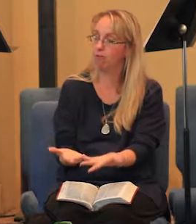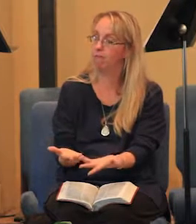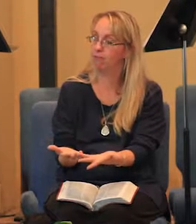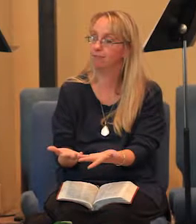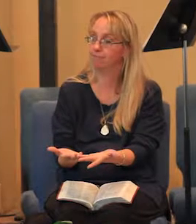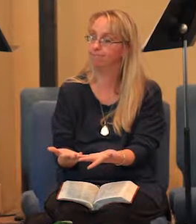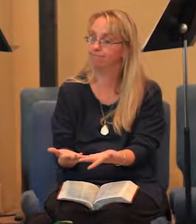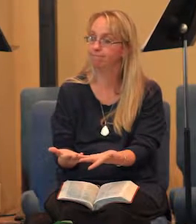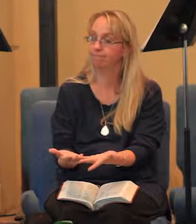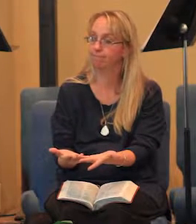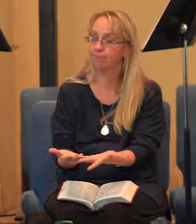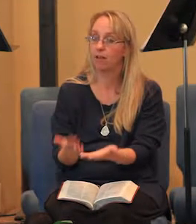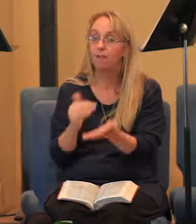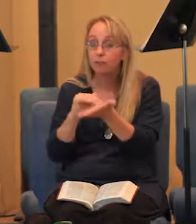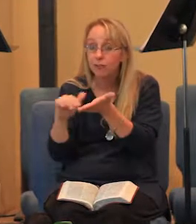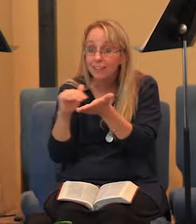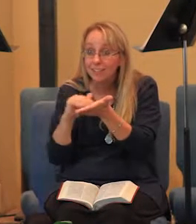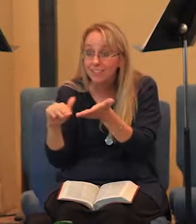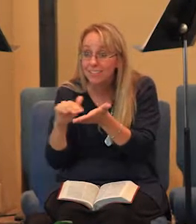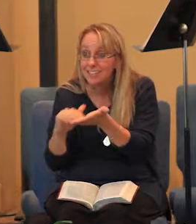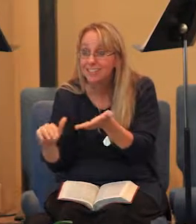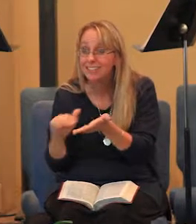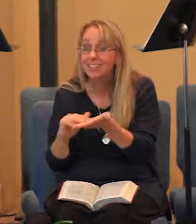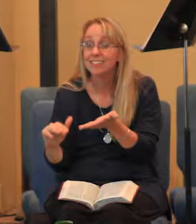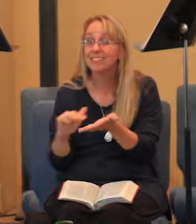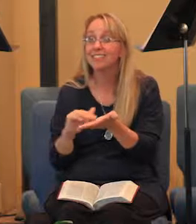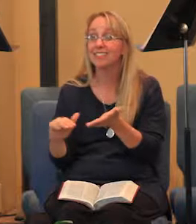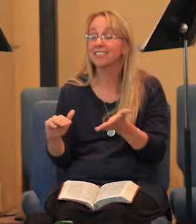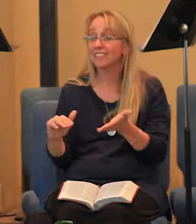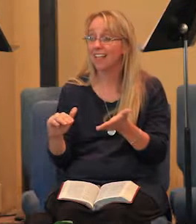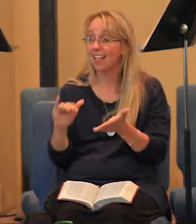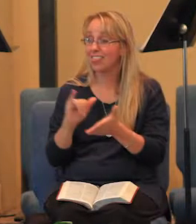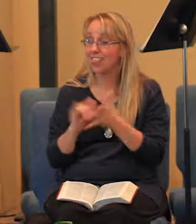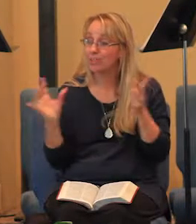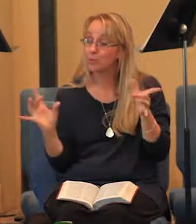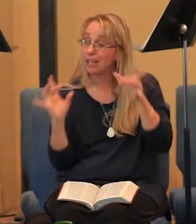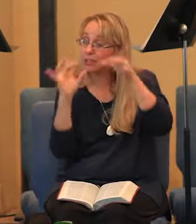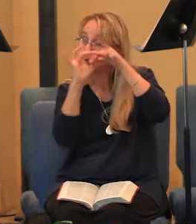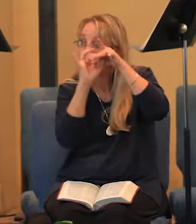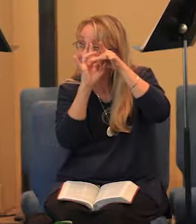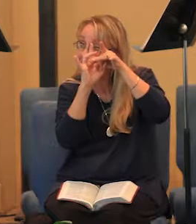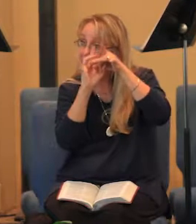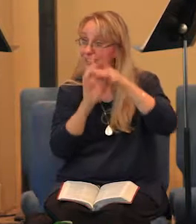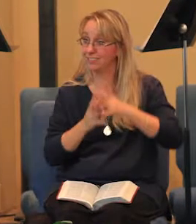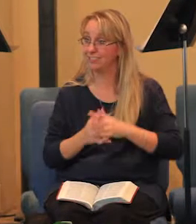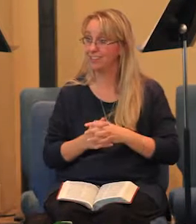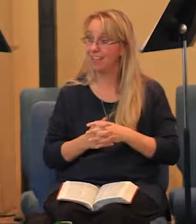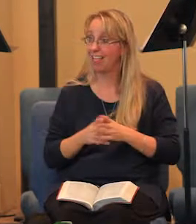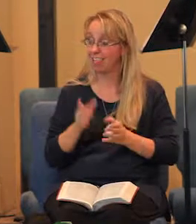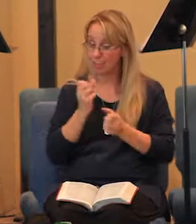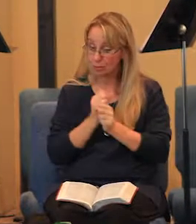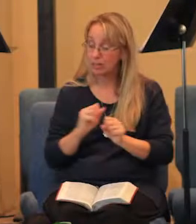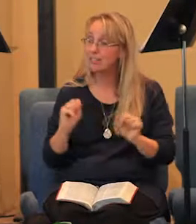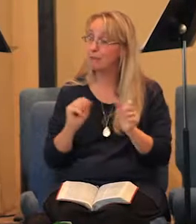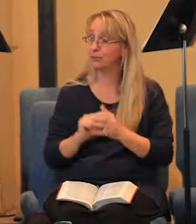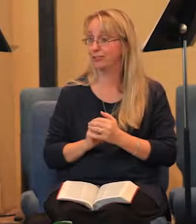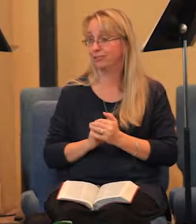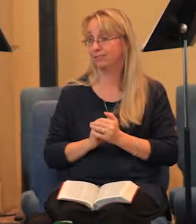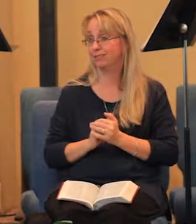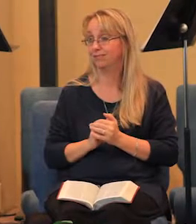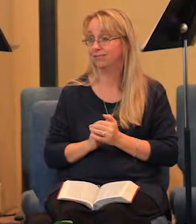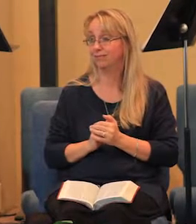offer. And that is forgiveness. That is restoration. That is